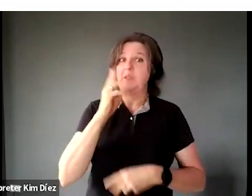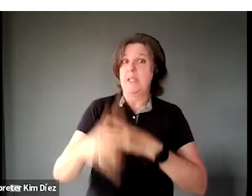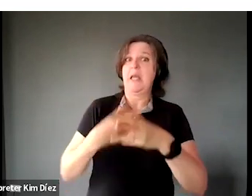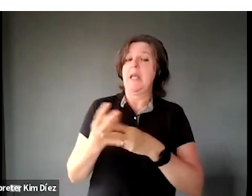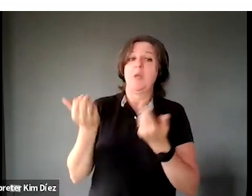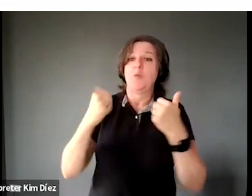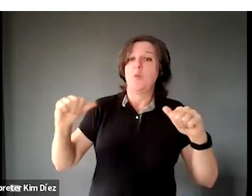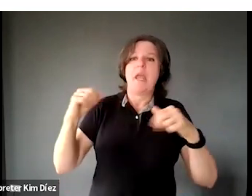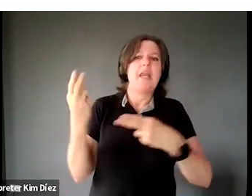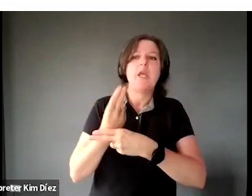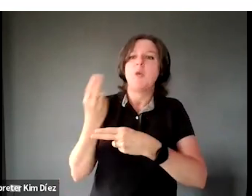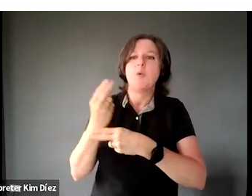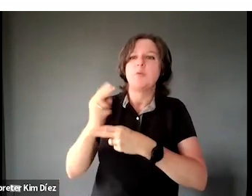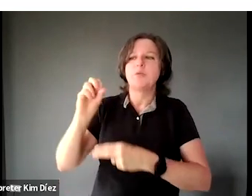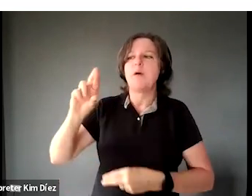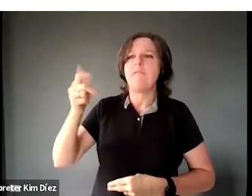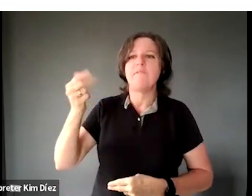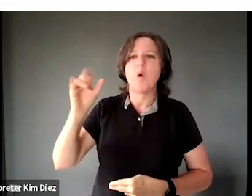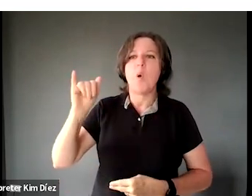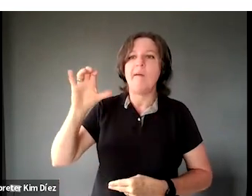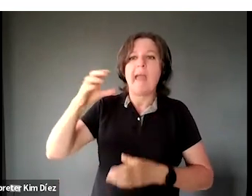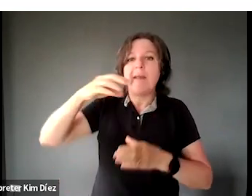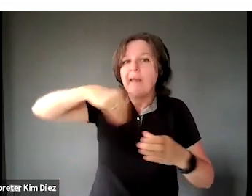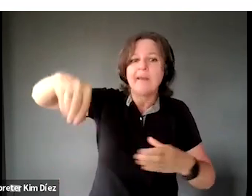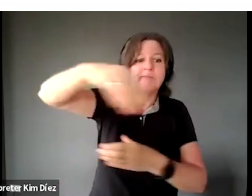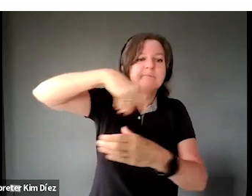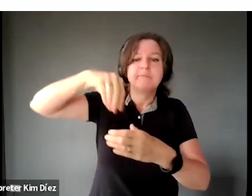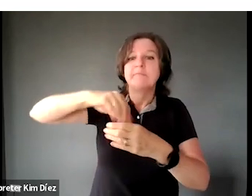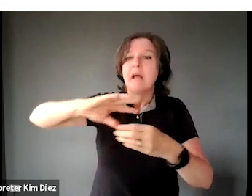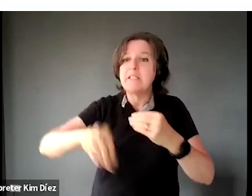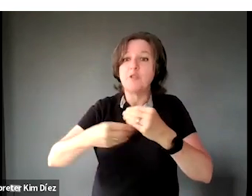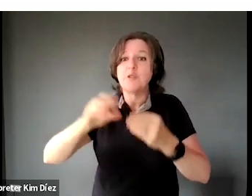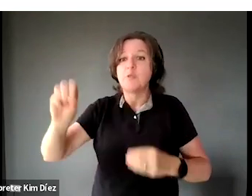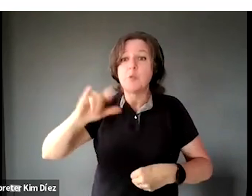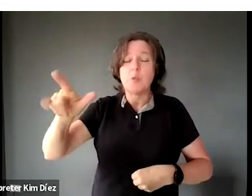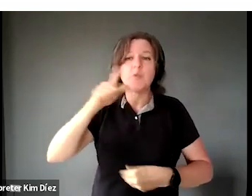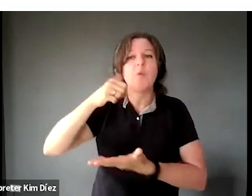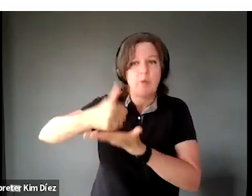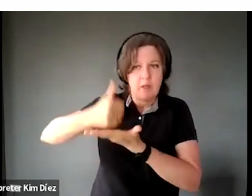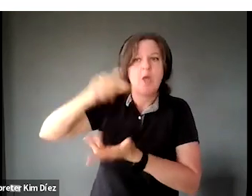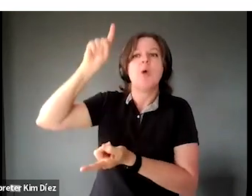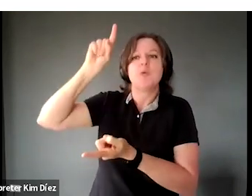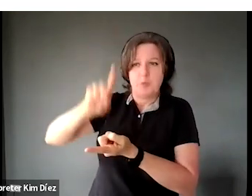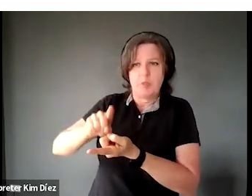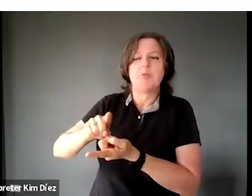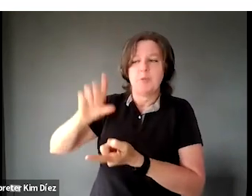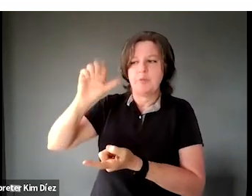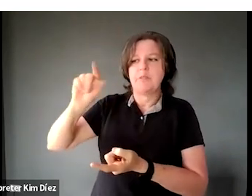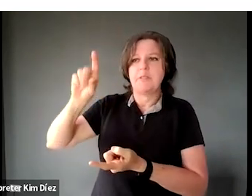So it is interesting to see that any organic amendment will be